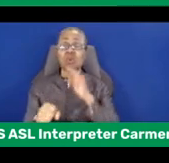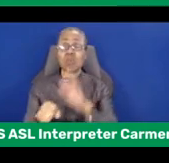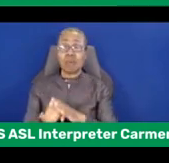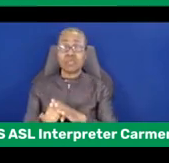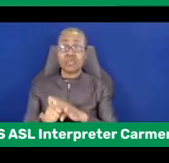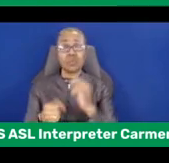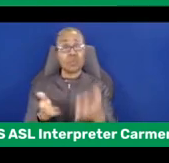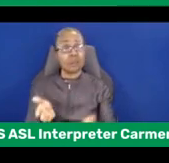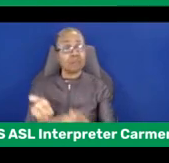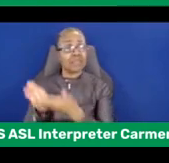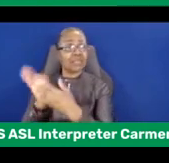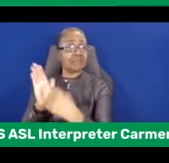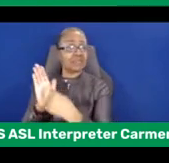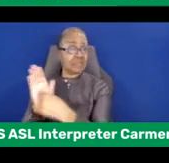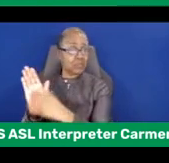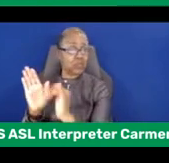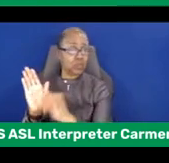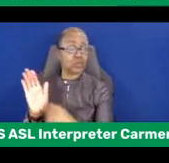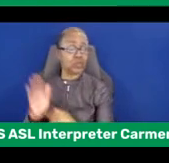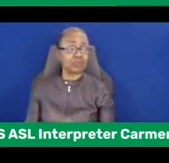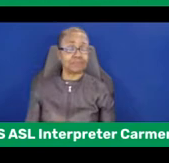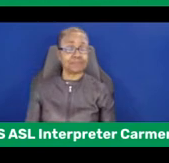and right.